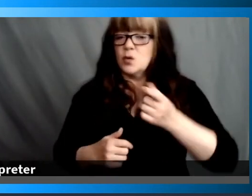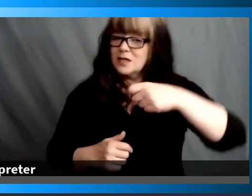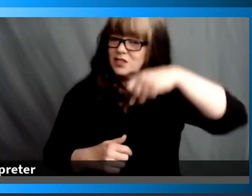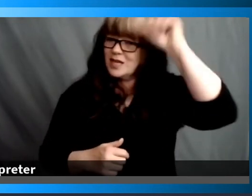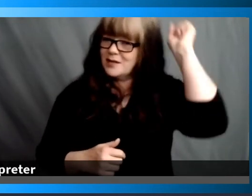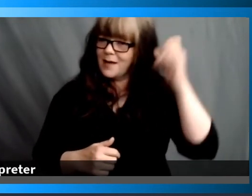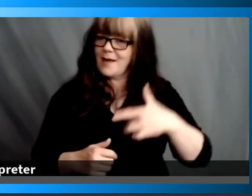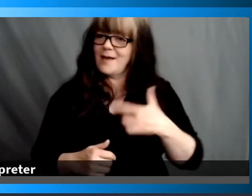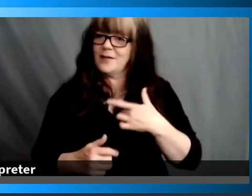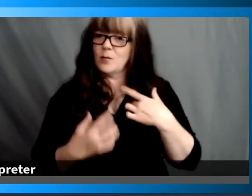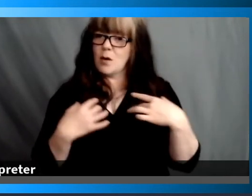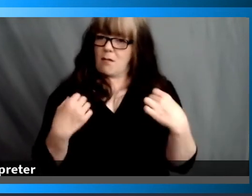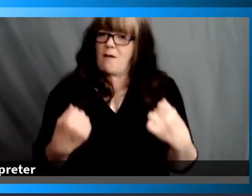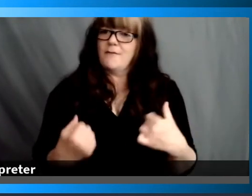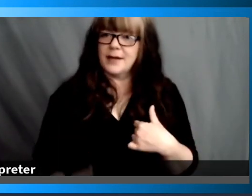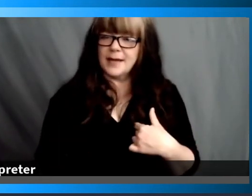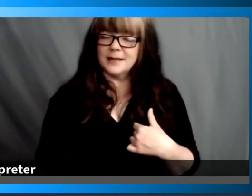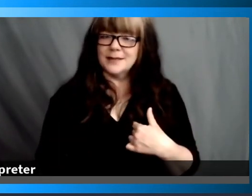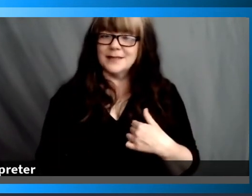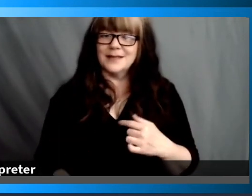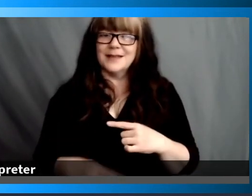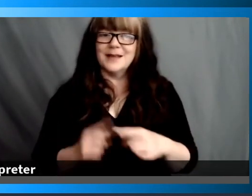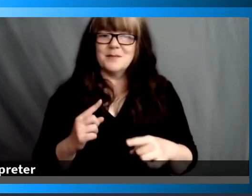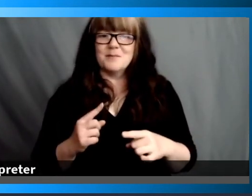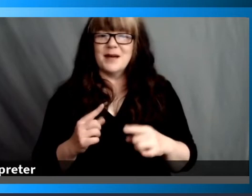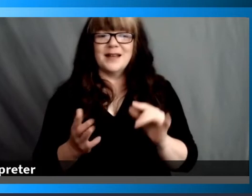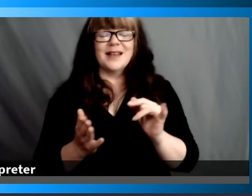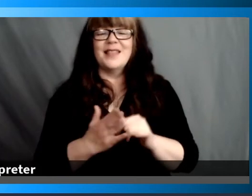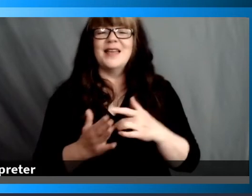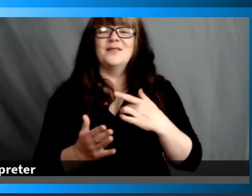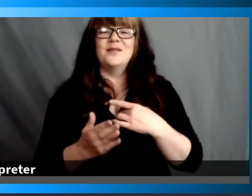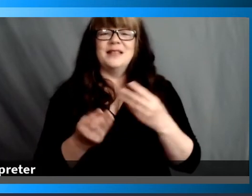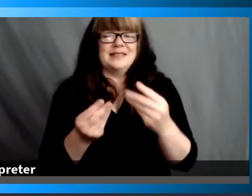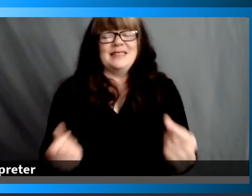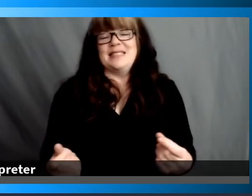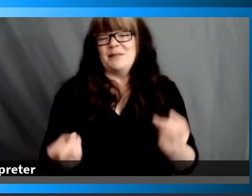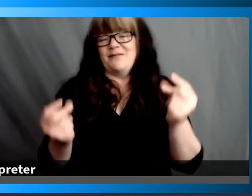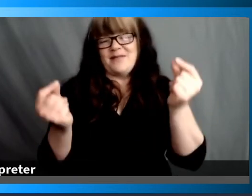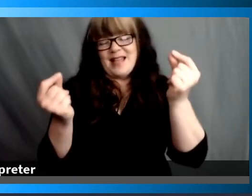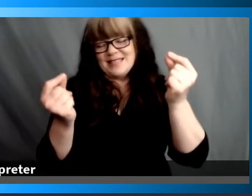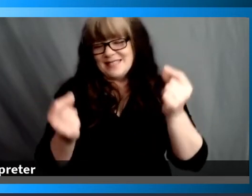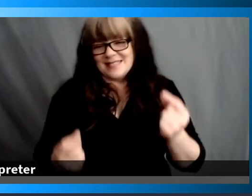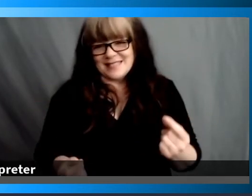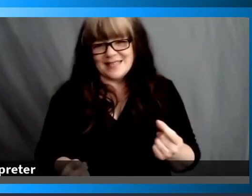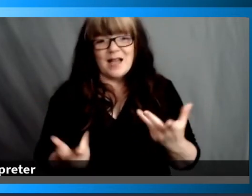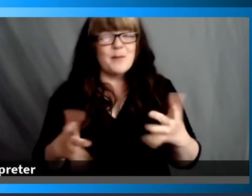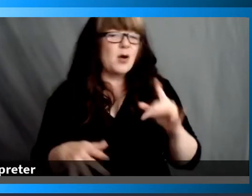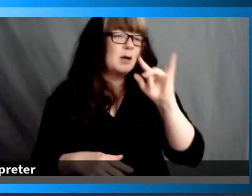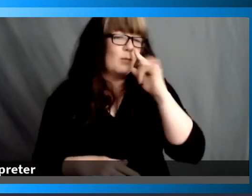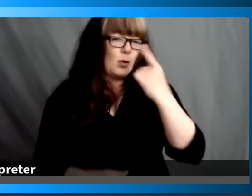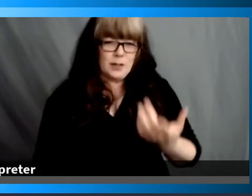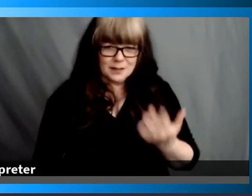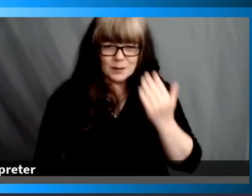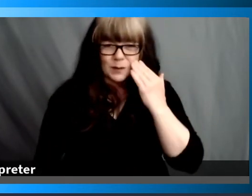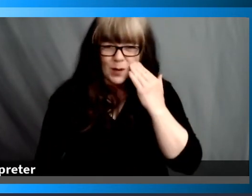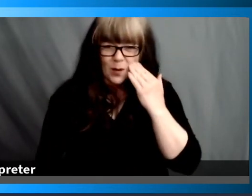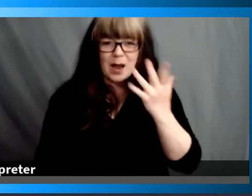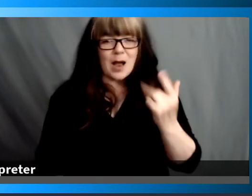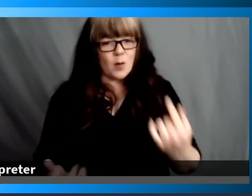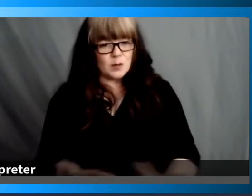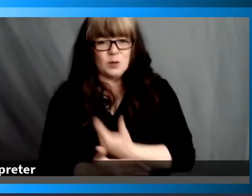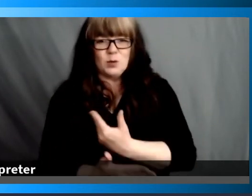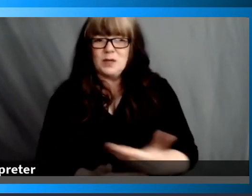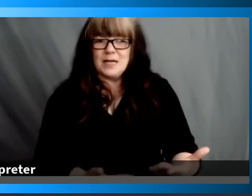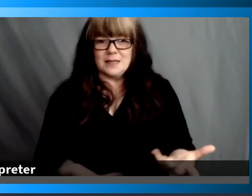actually. But it dissipates almost immediately as it comes. Like, it's so, I'm already bored. You know what I mean? Like, I want something new.